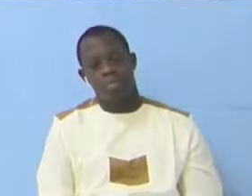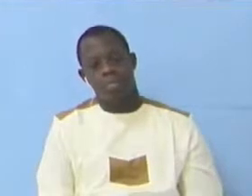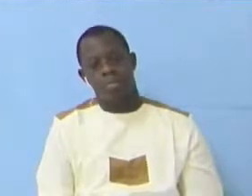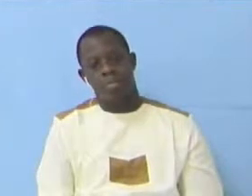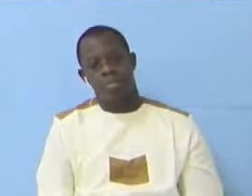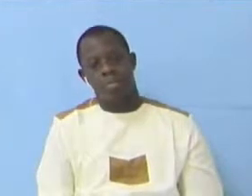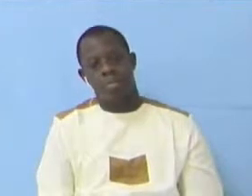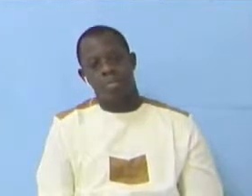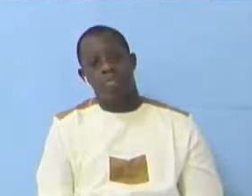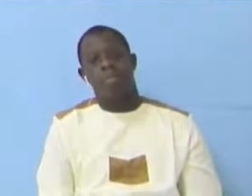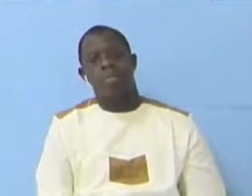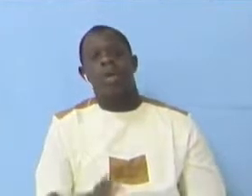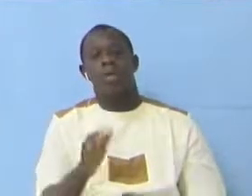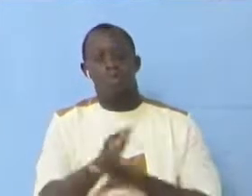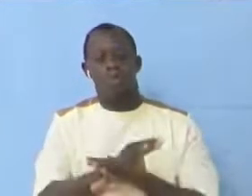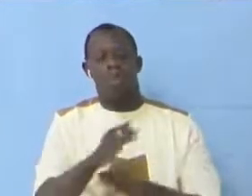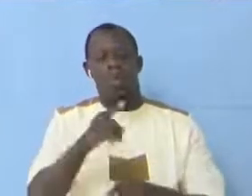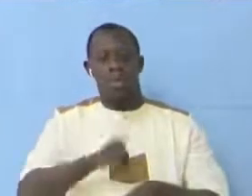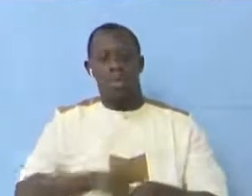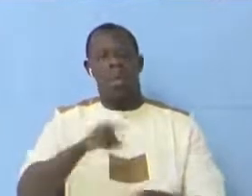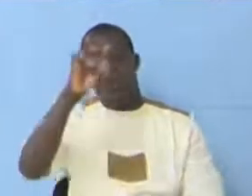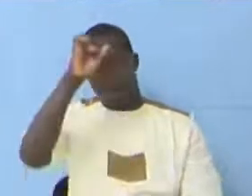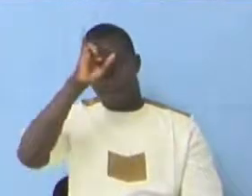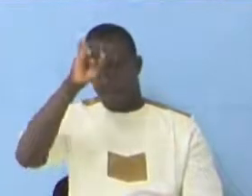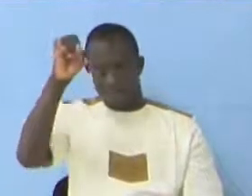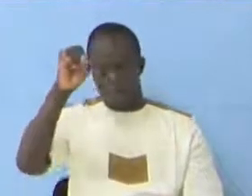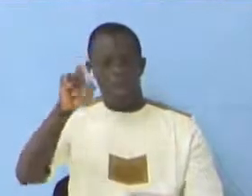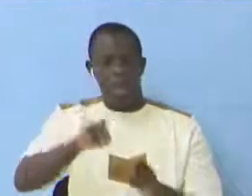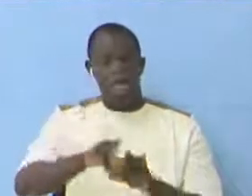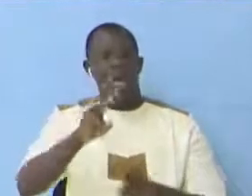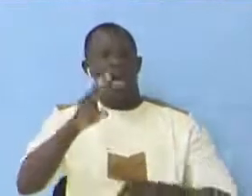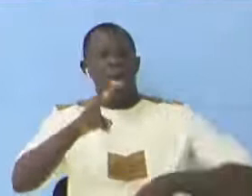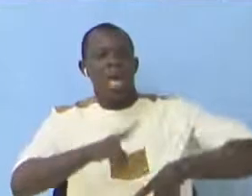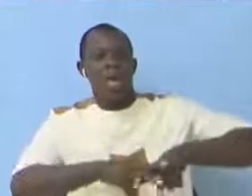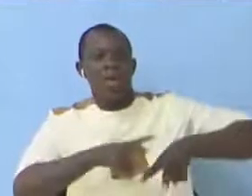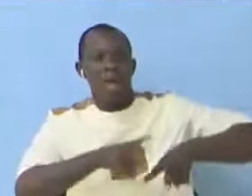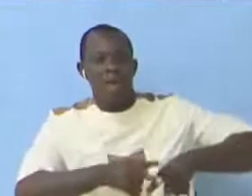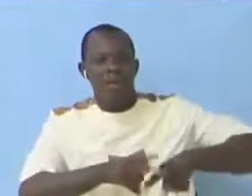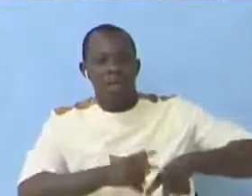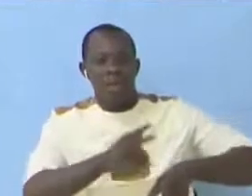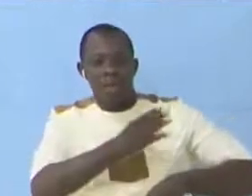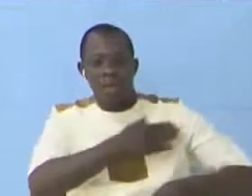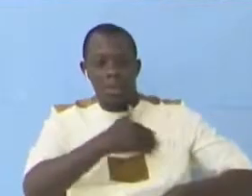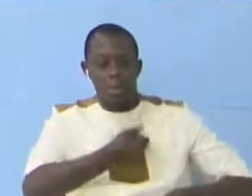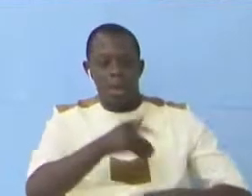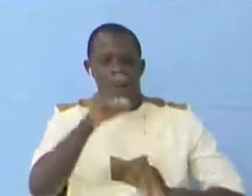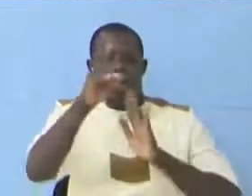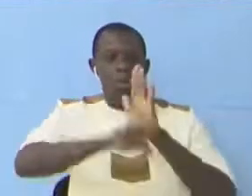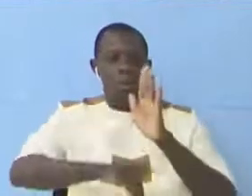the presidential alternative treatment program, HIV/AIDS.